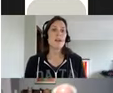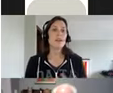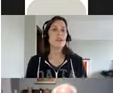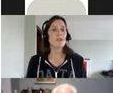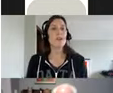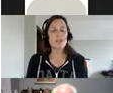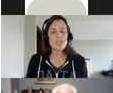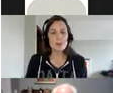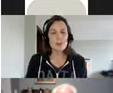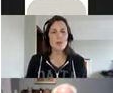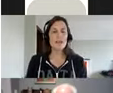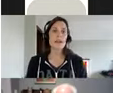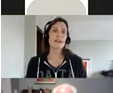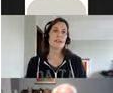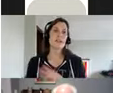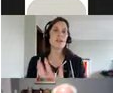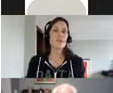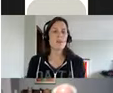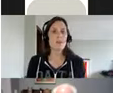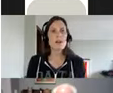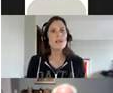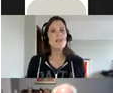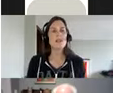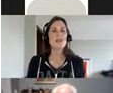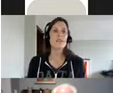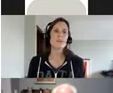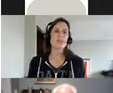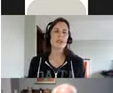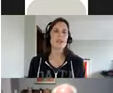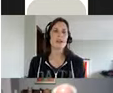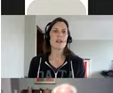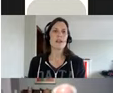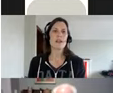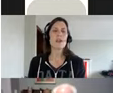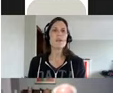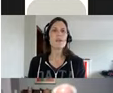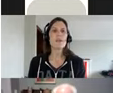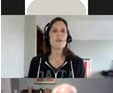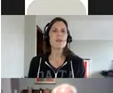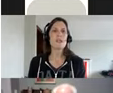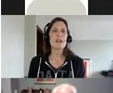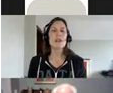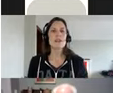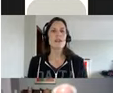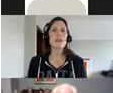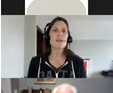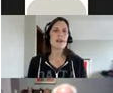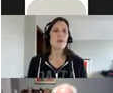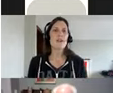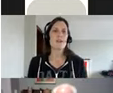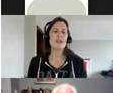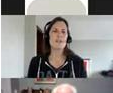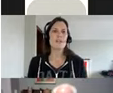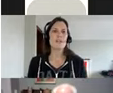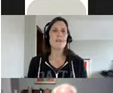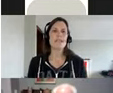when you're doing your exploratory analysis or trying to create a visualization that other people will be using to think about how